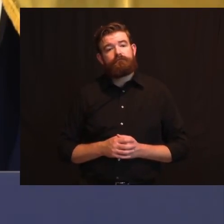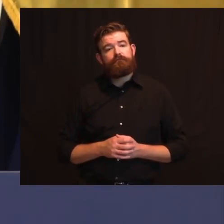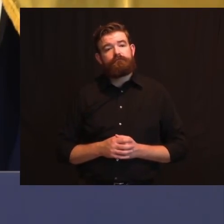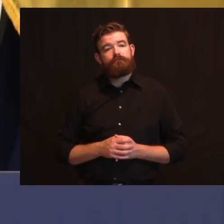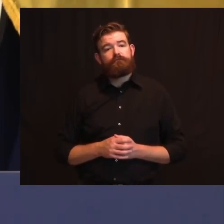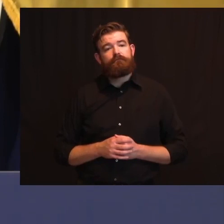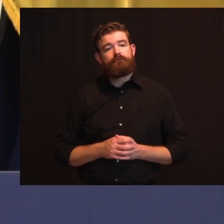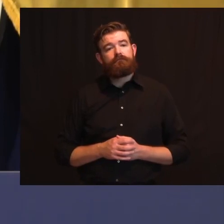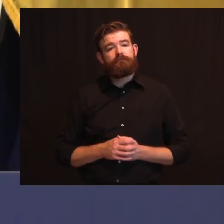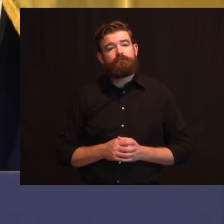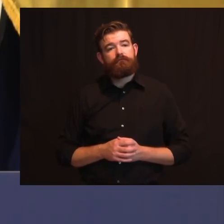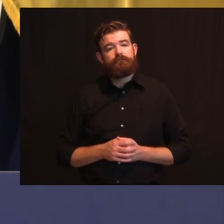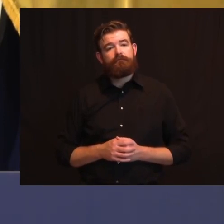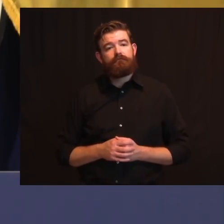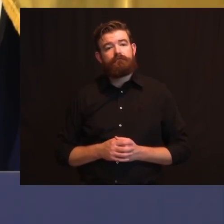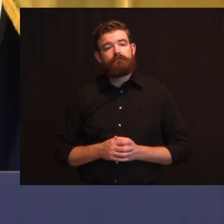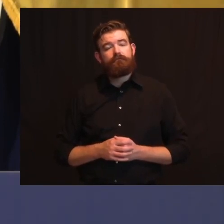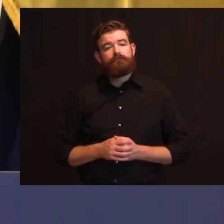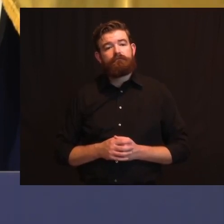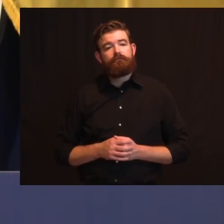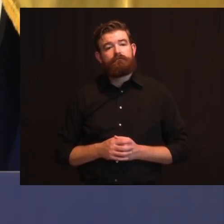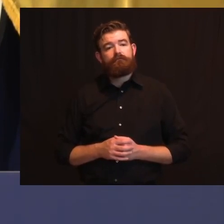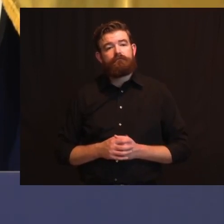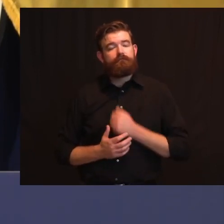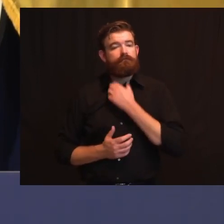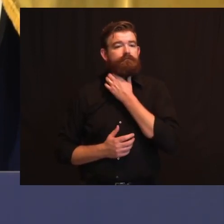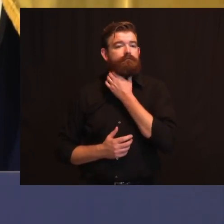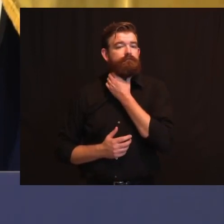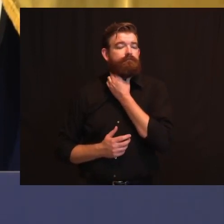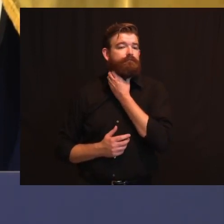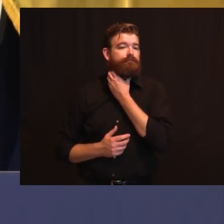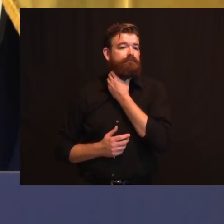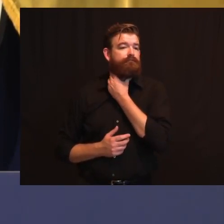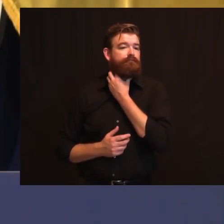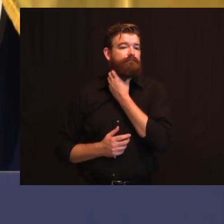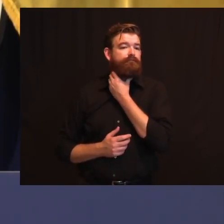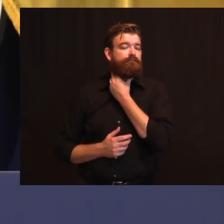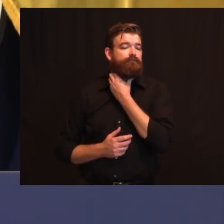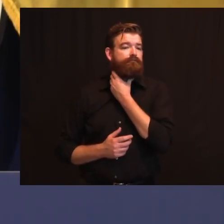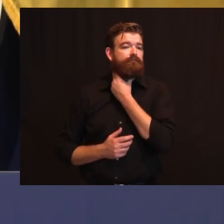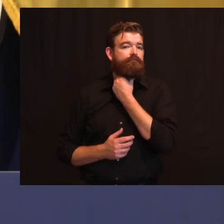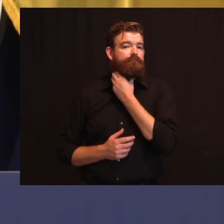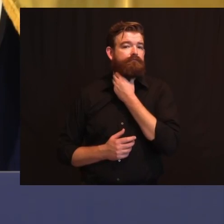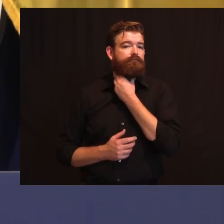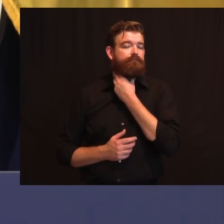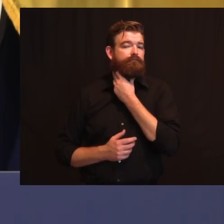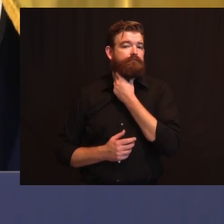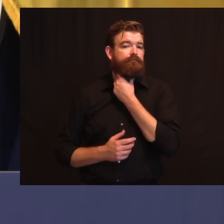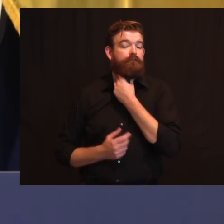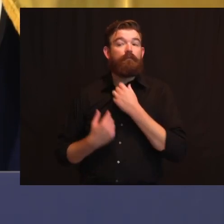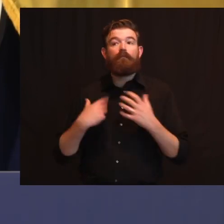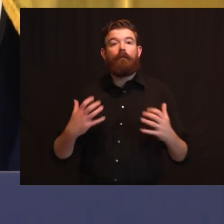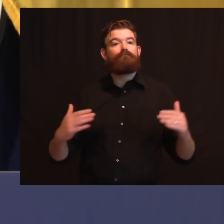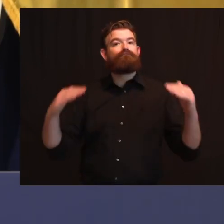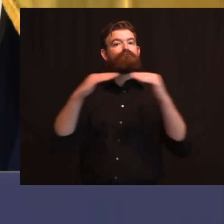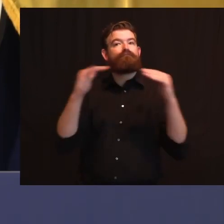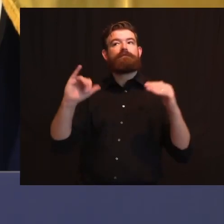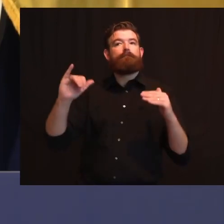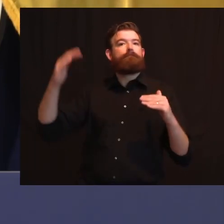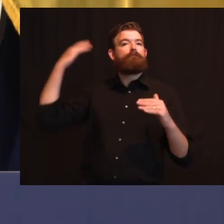COVID. Sue's been trying to take this entire organization to a place it's never been before, that holds up on a